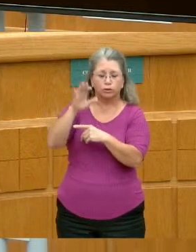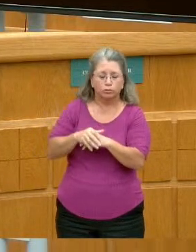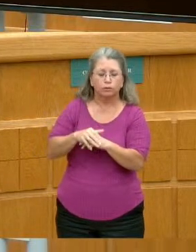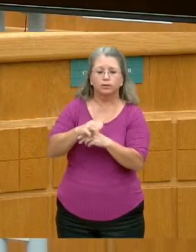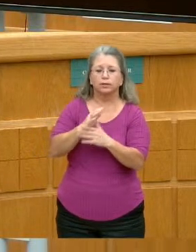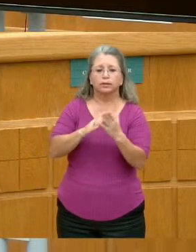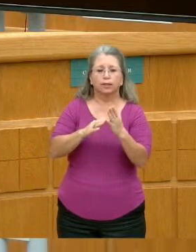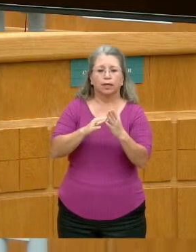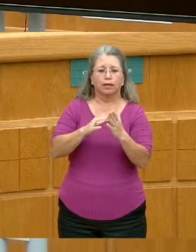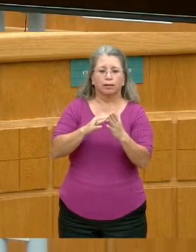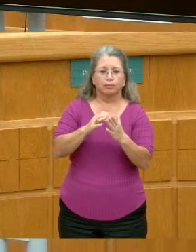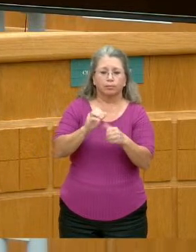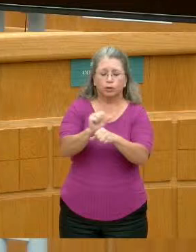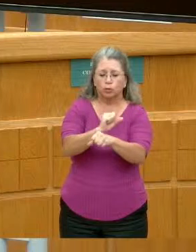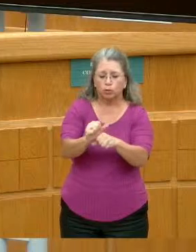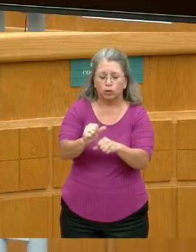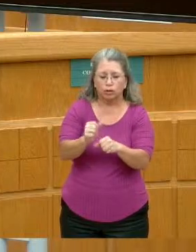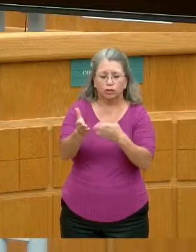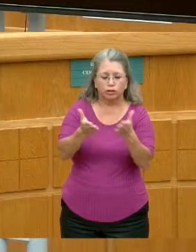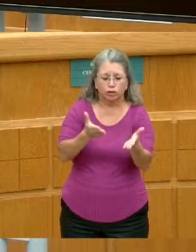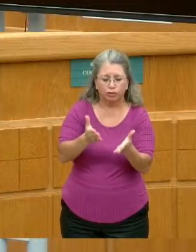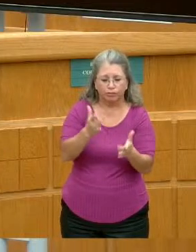day. It's our ministry.